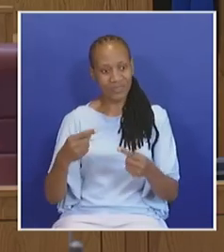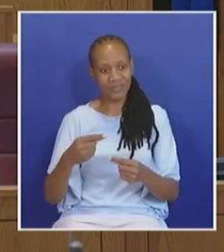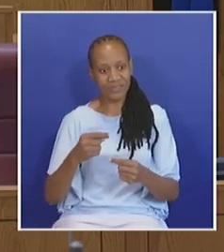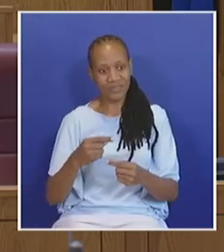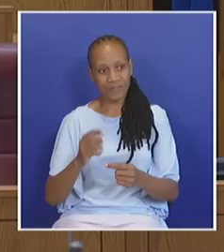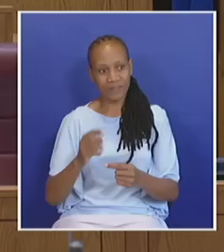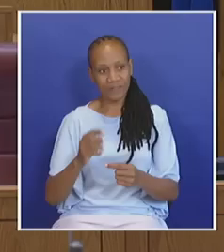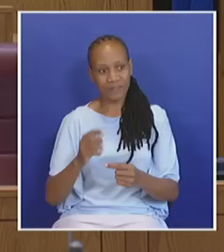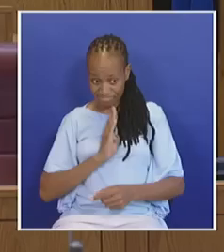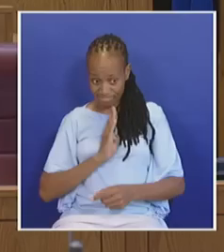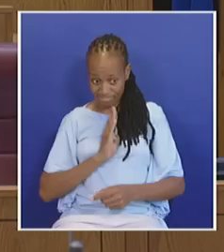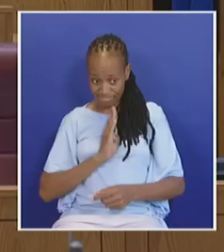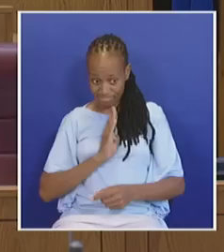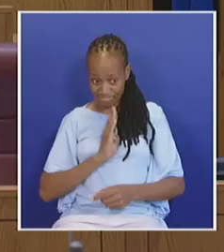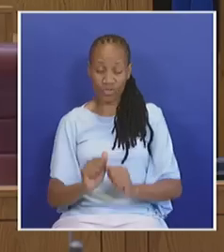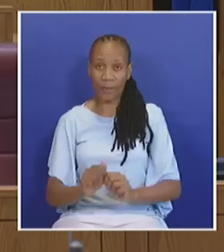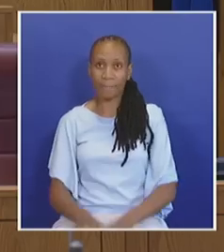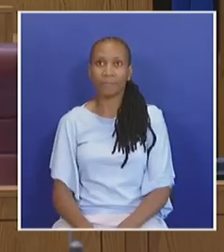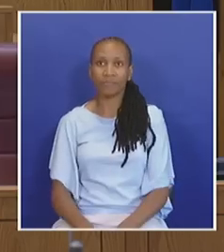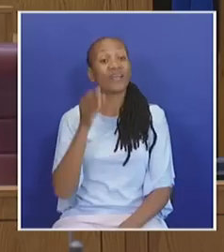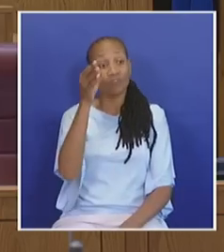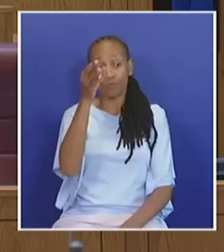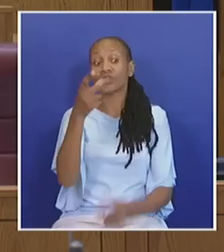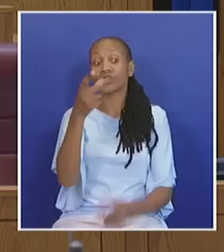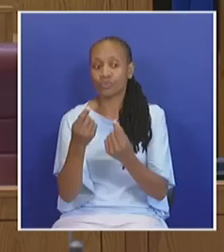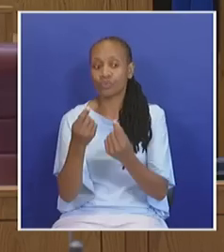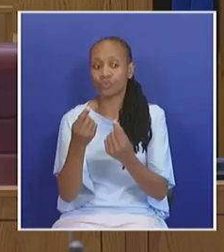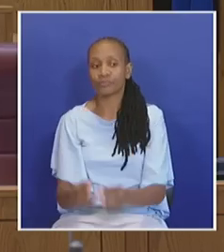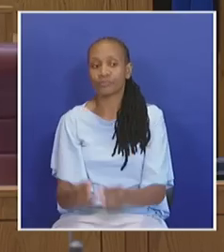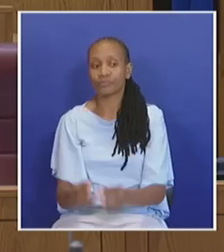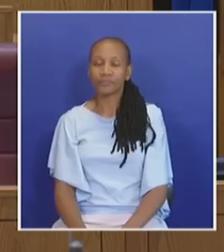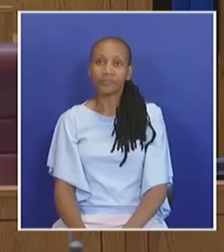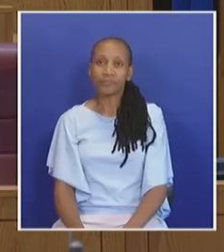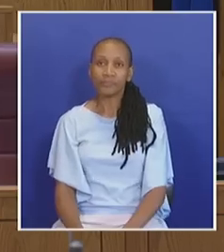In I have future. a right to respond, ma'am? No, in future, Honorable Member.